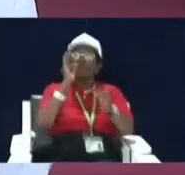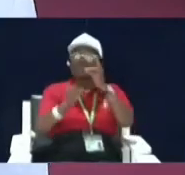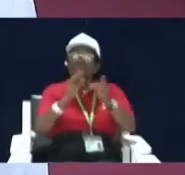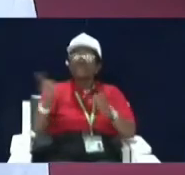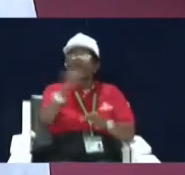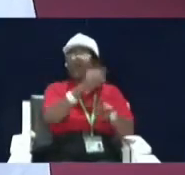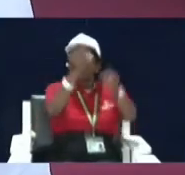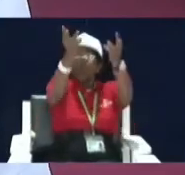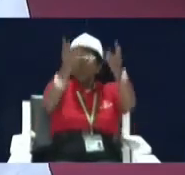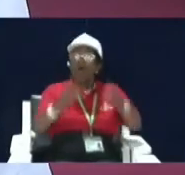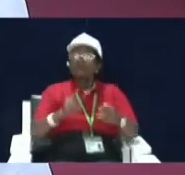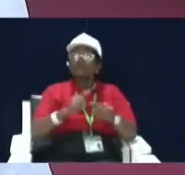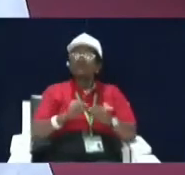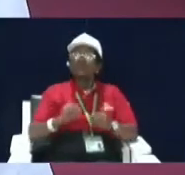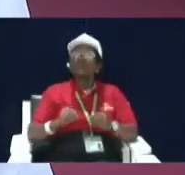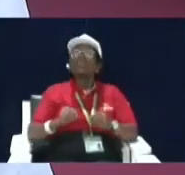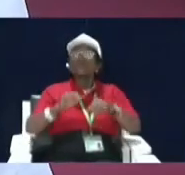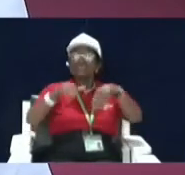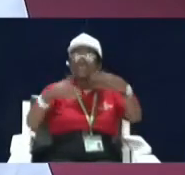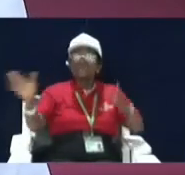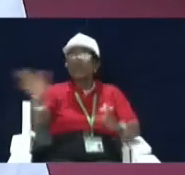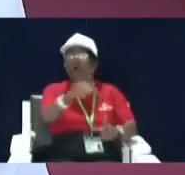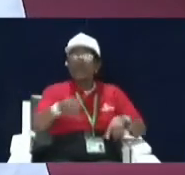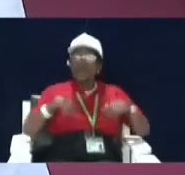1 to 12.